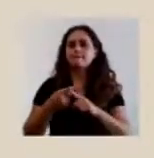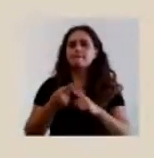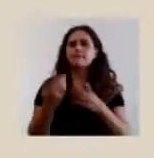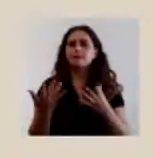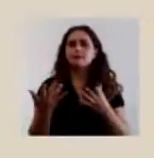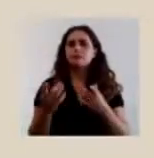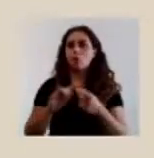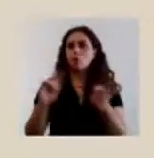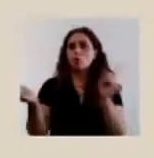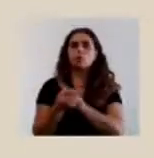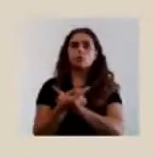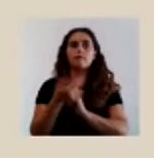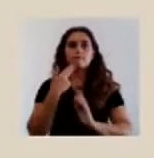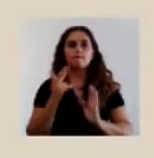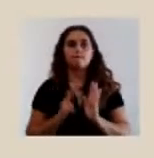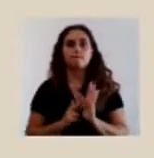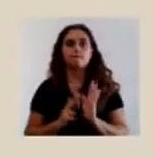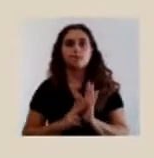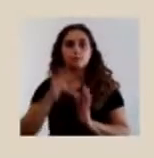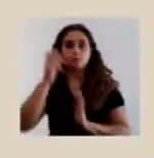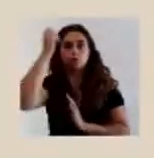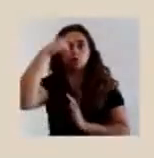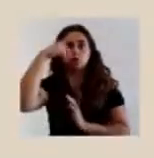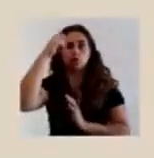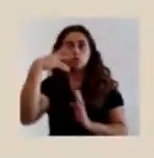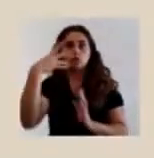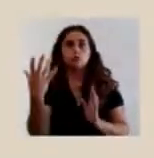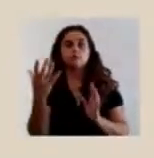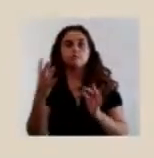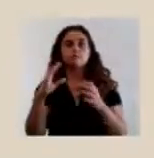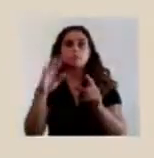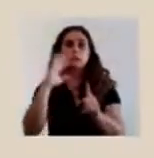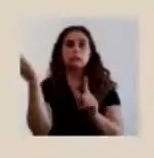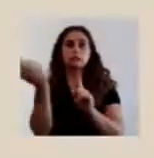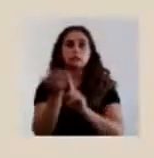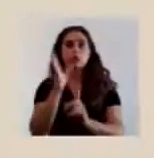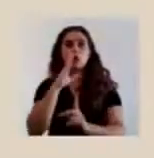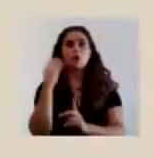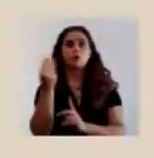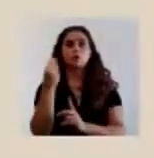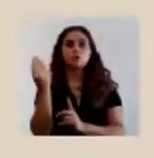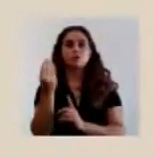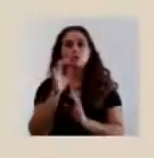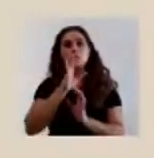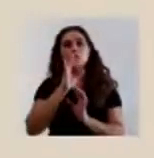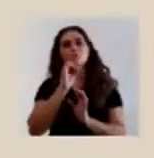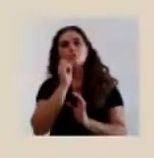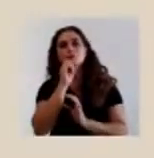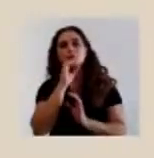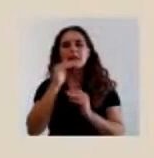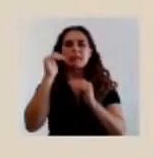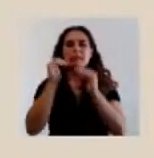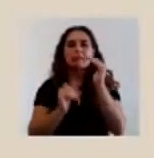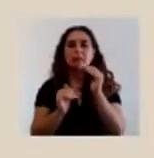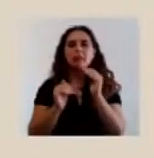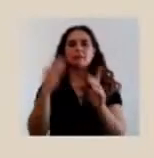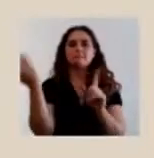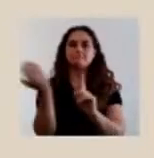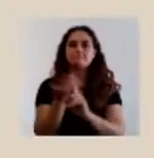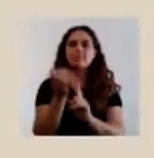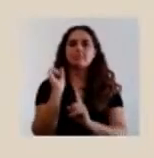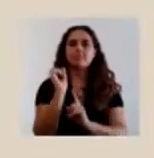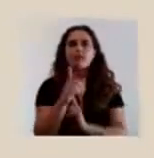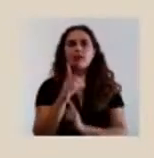Interestingly, the inverse was true for fictitious white convicts, as the students were less likely to agree with the prison